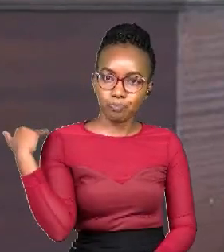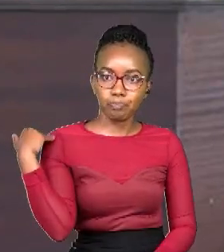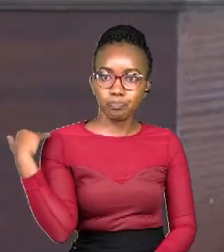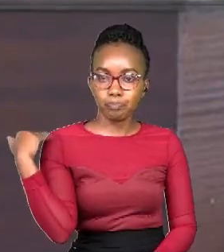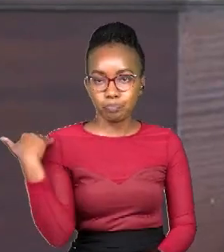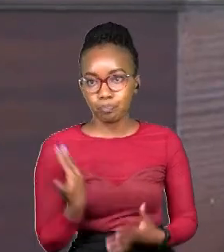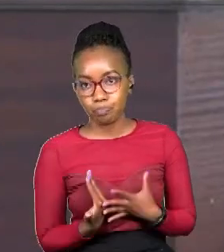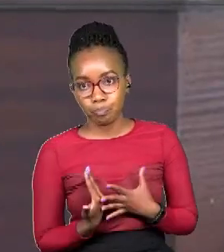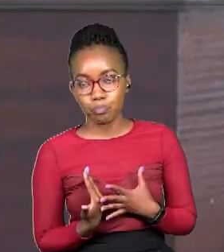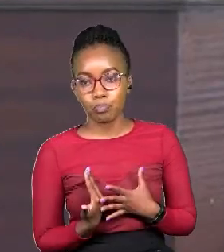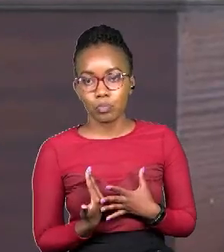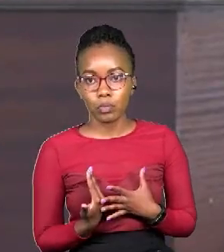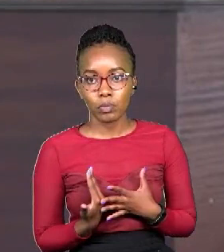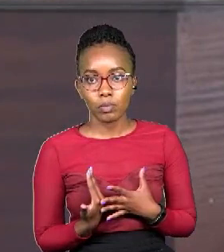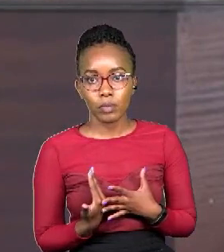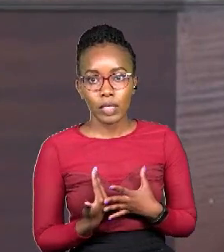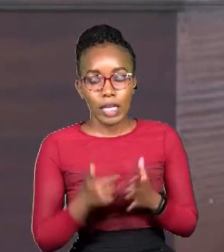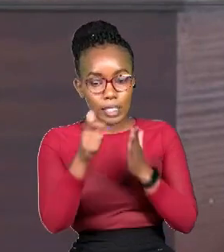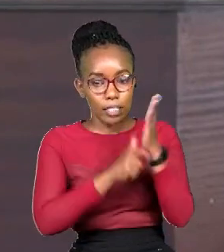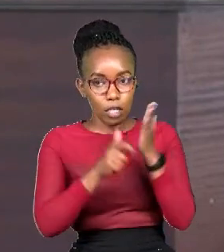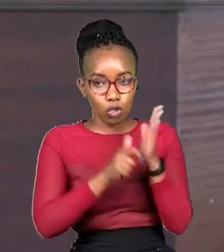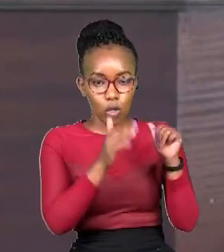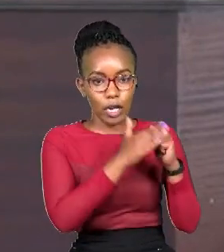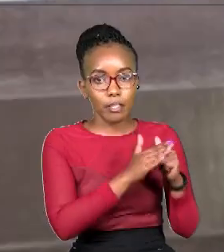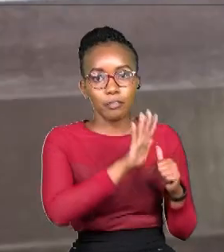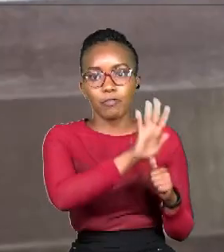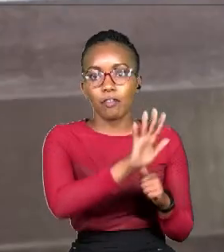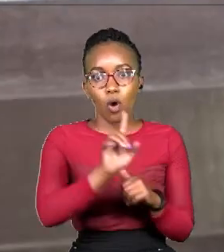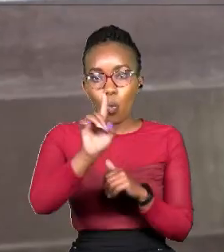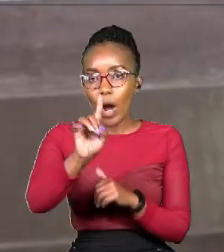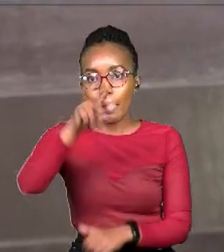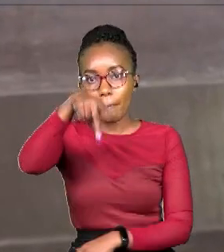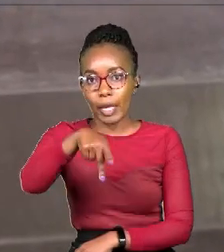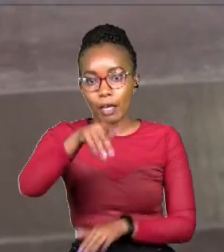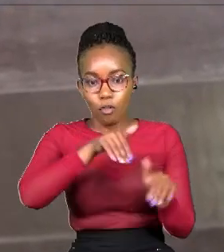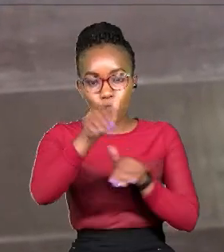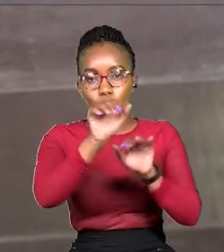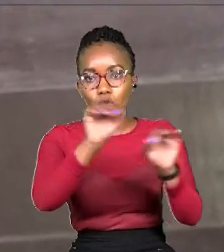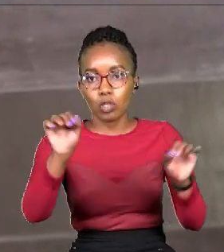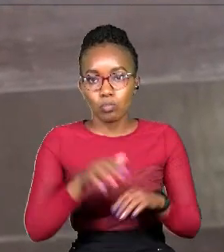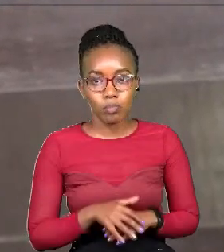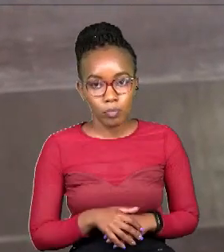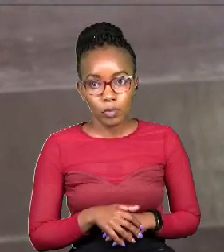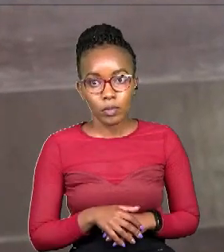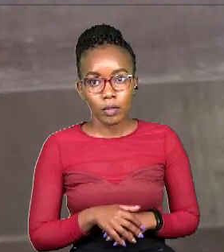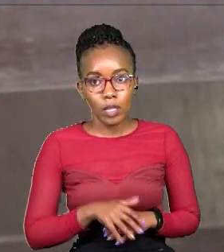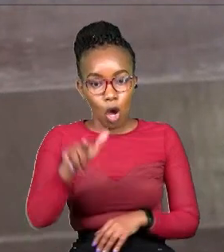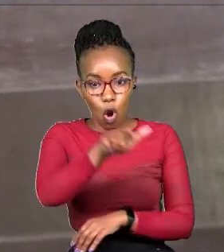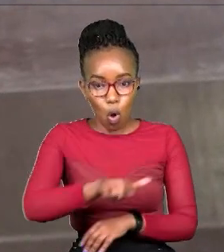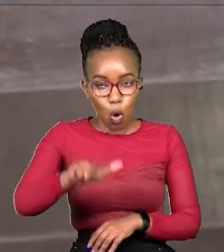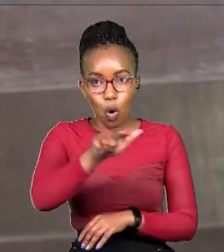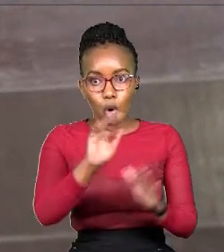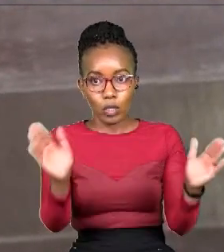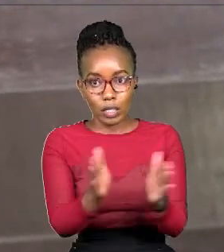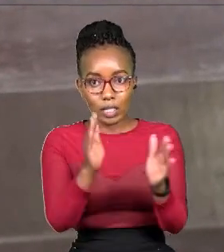to cause a breach of peace contrary to section 95(1)(b) of the penal code, after she was alleged to have hit a local resident with a